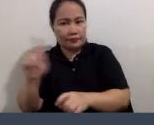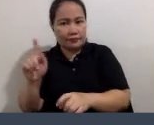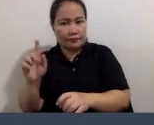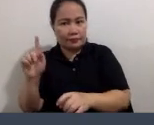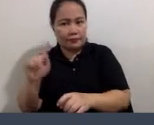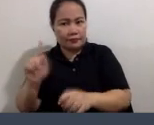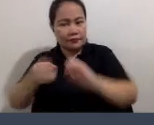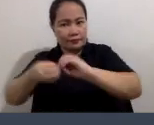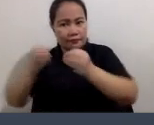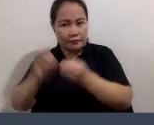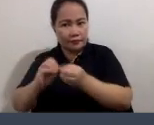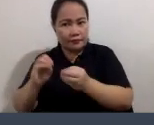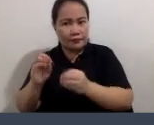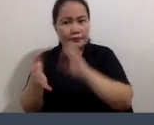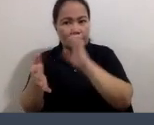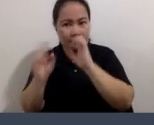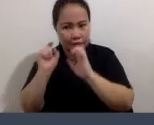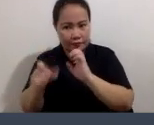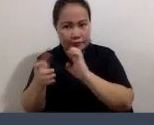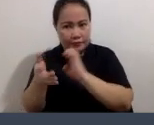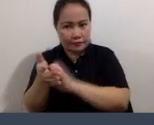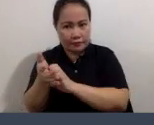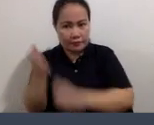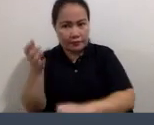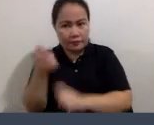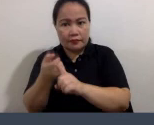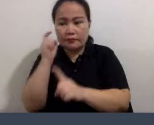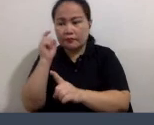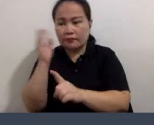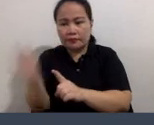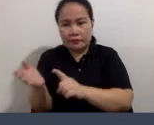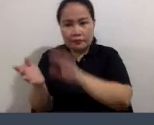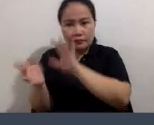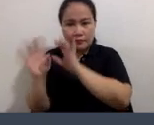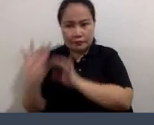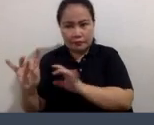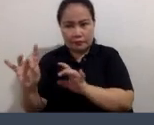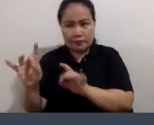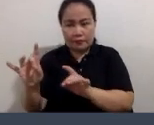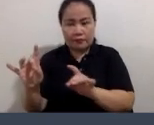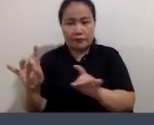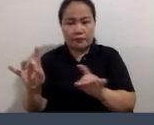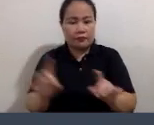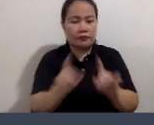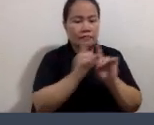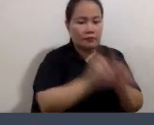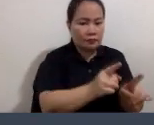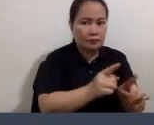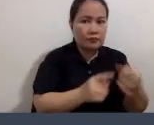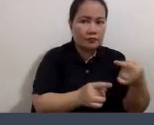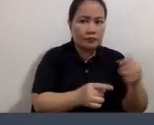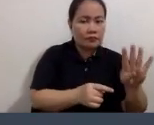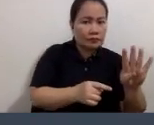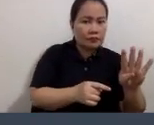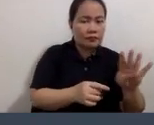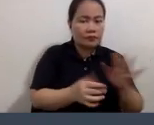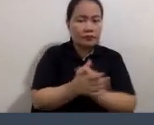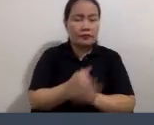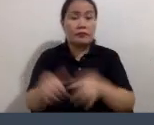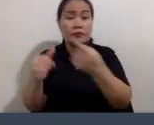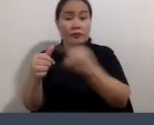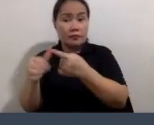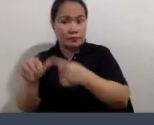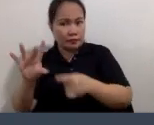next. What number must be subtracted from 8 to get negative 4? So, again, we have the word from. So,